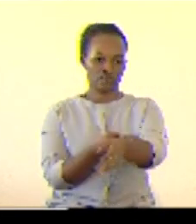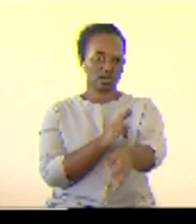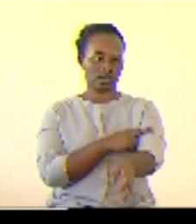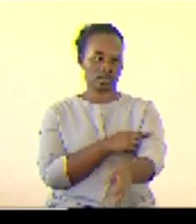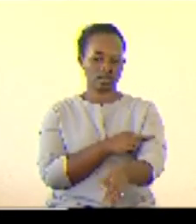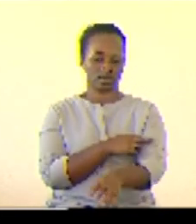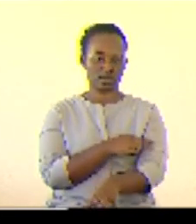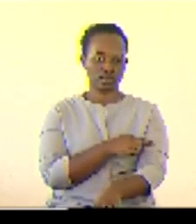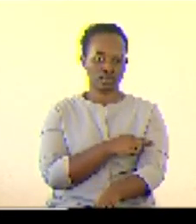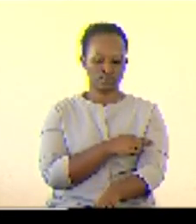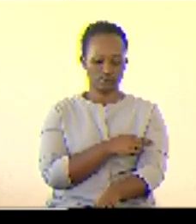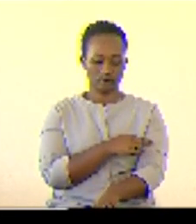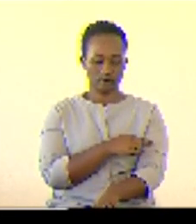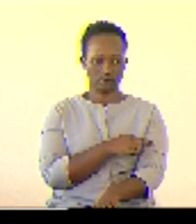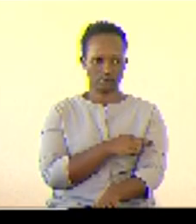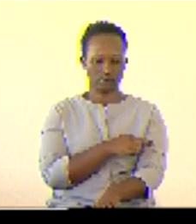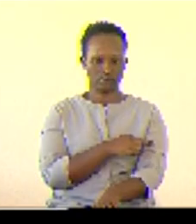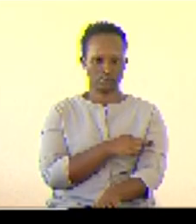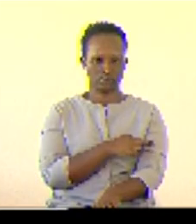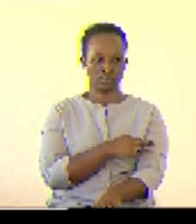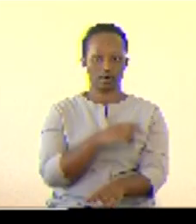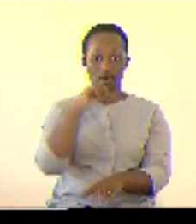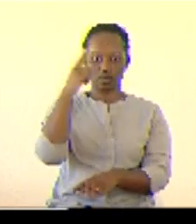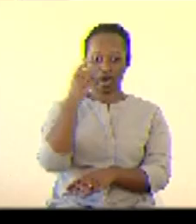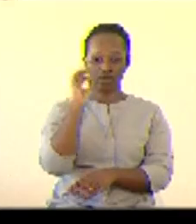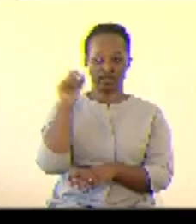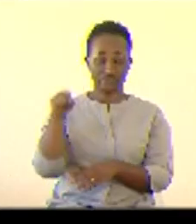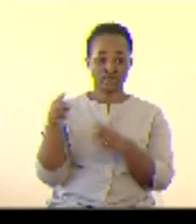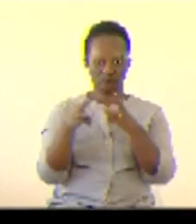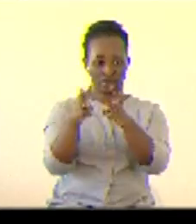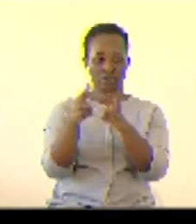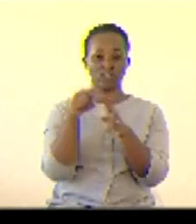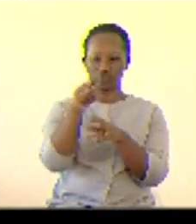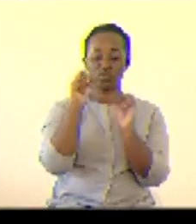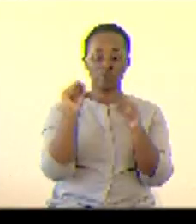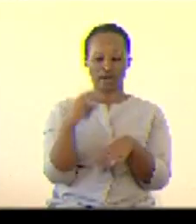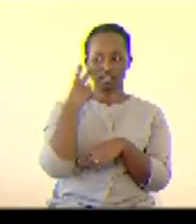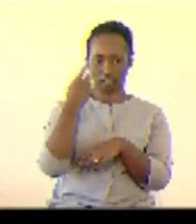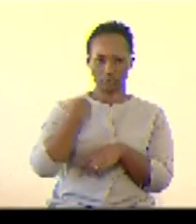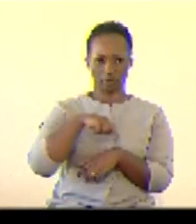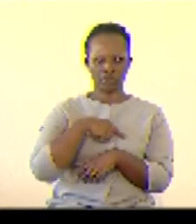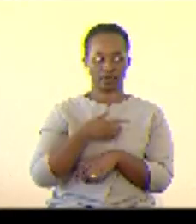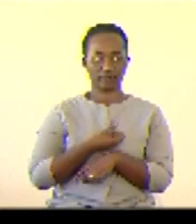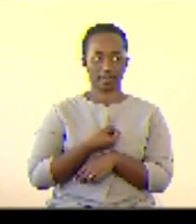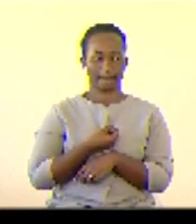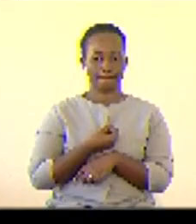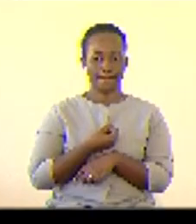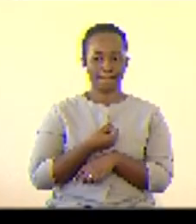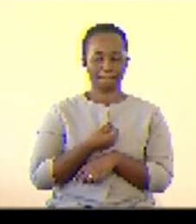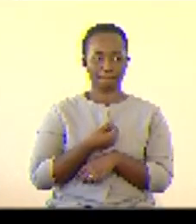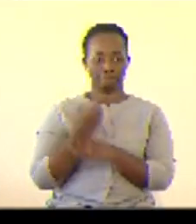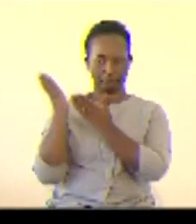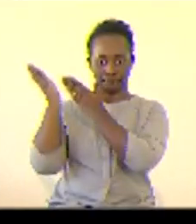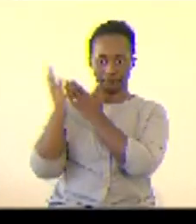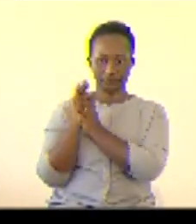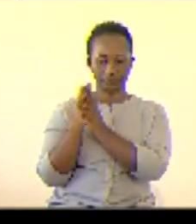and capabilities. And one of these strategies, you can see we have franchising. We